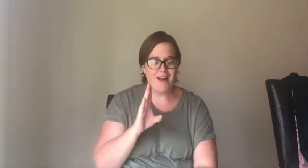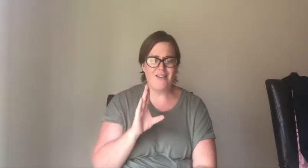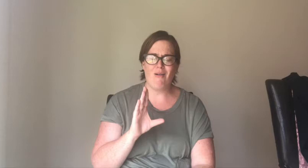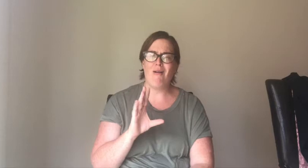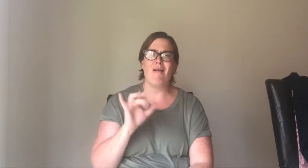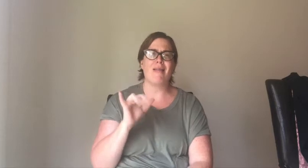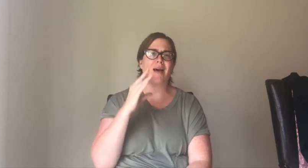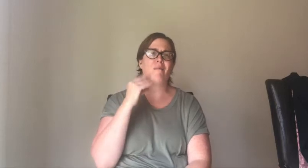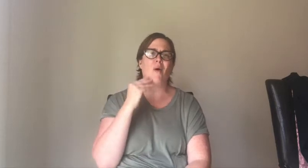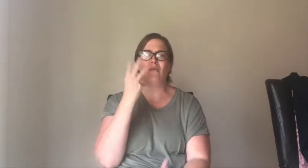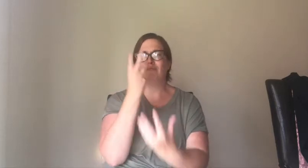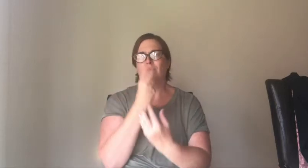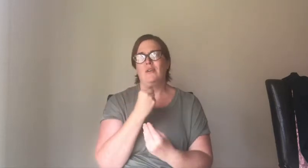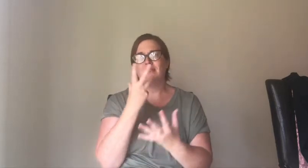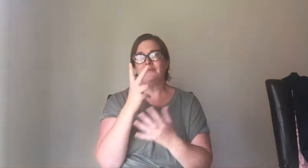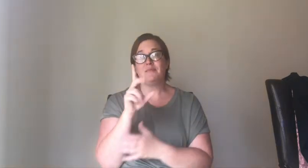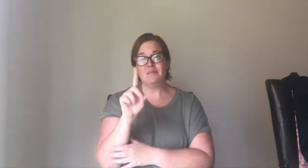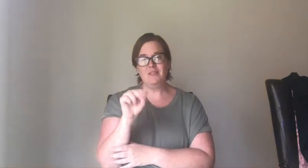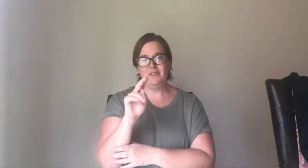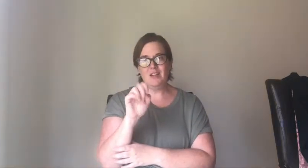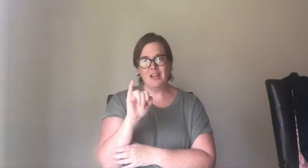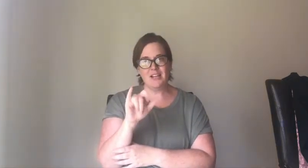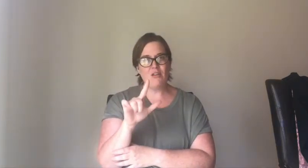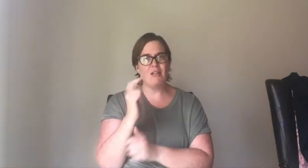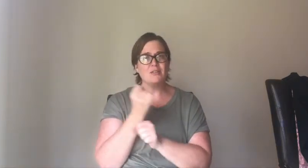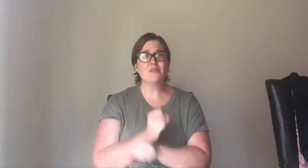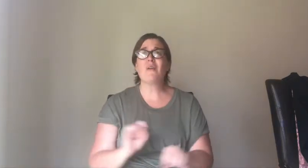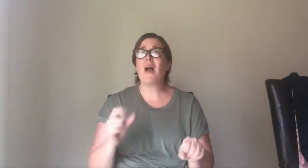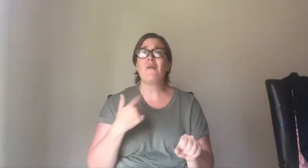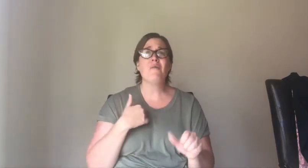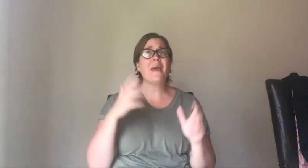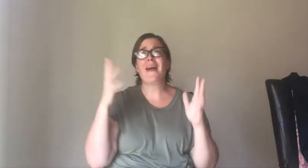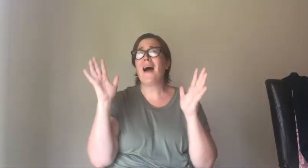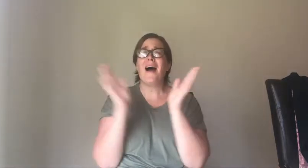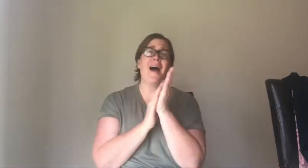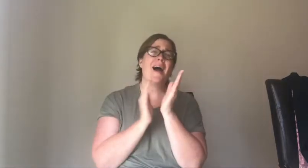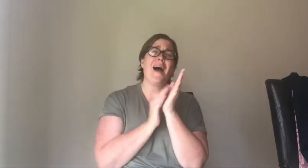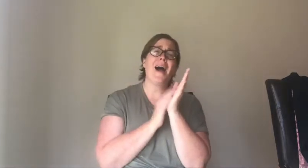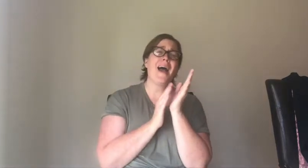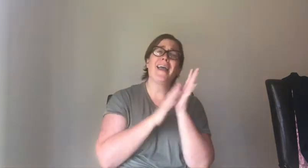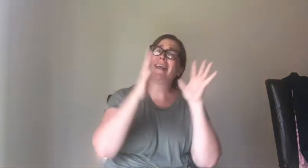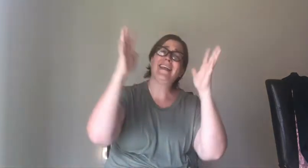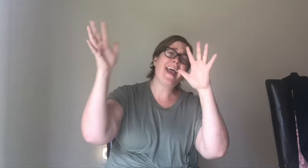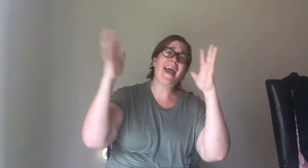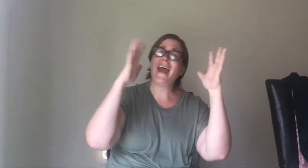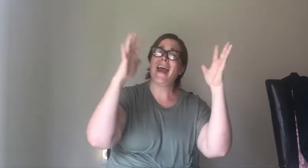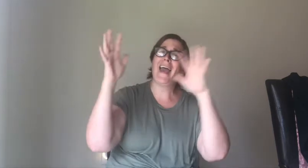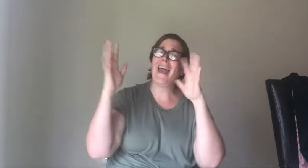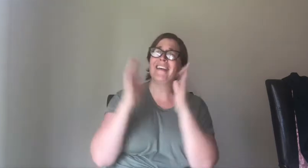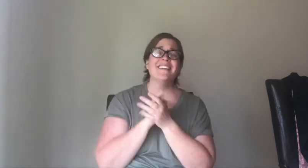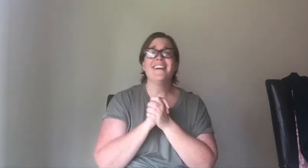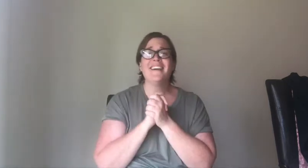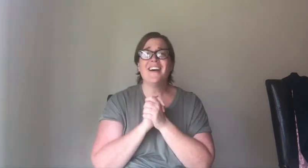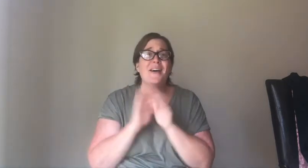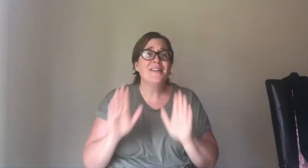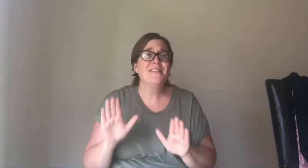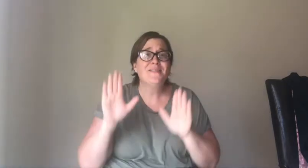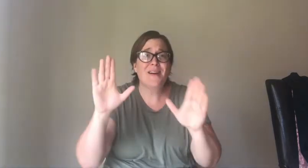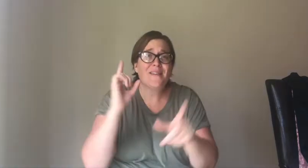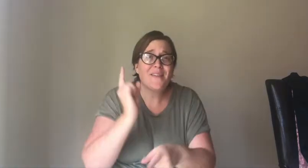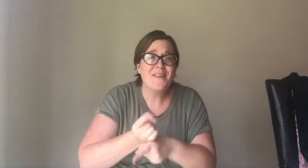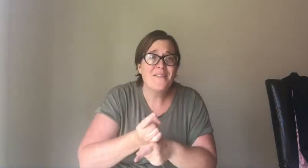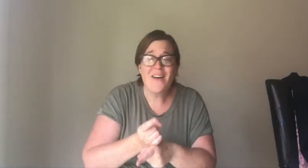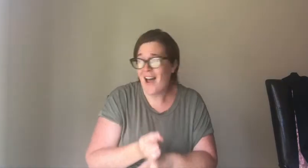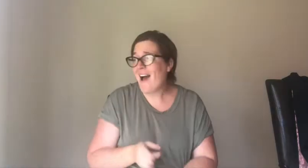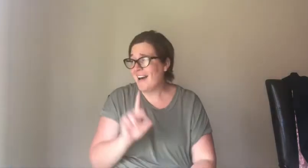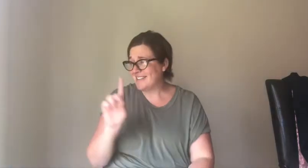I'm for you or I'm against you exactly. I'm just faithful to God first and foremost, and God saw that, and he rescued me, and I have not